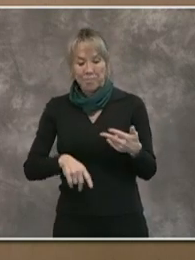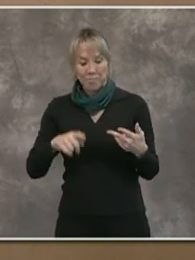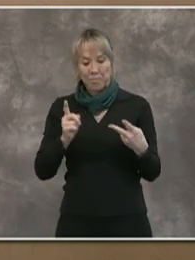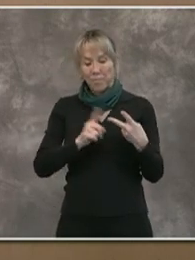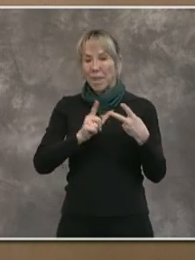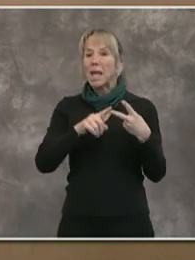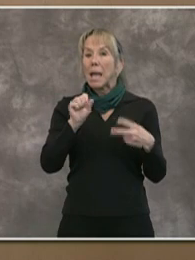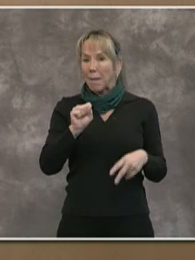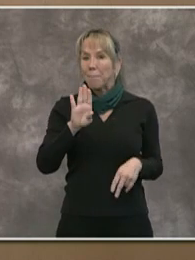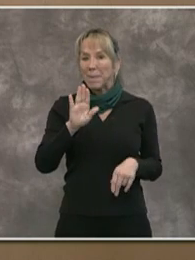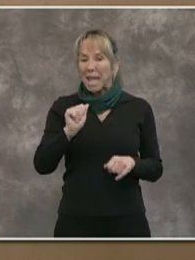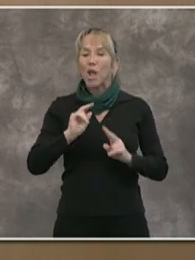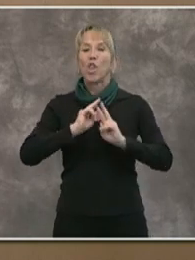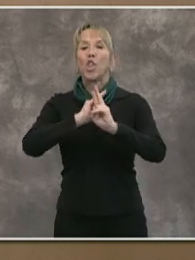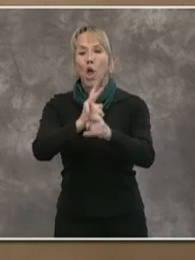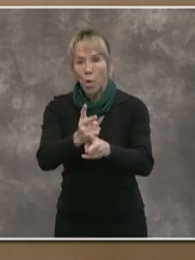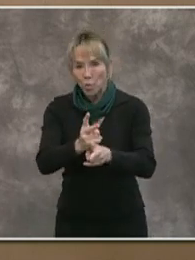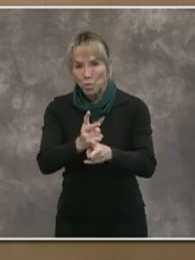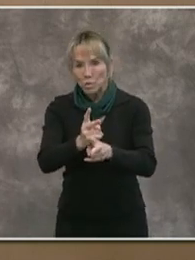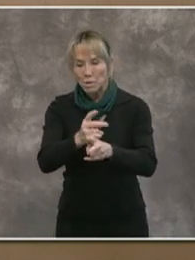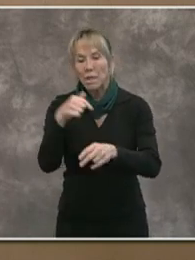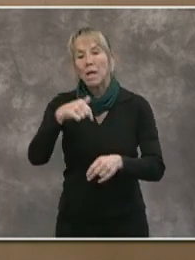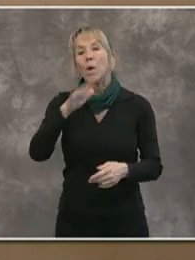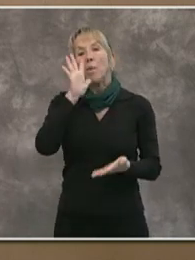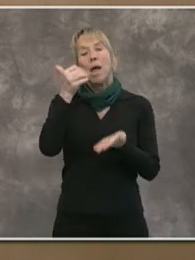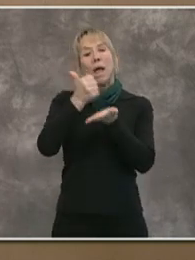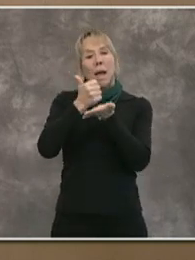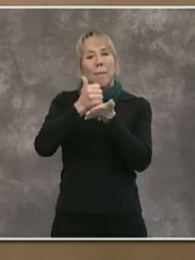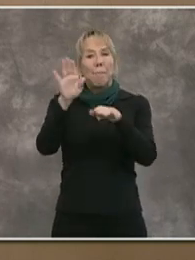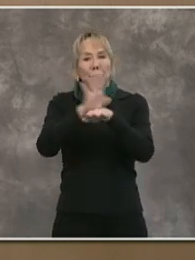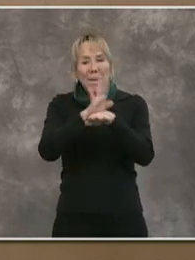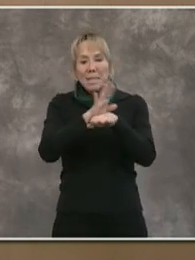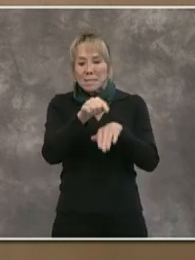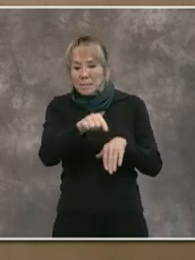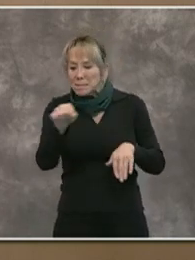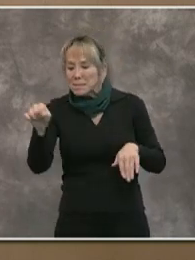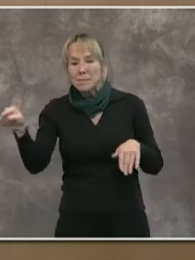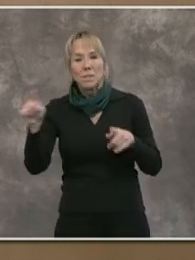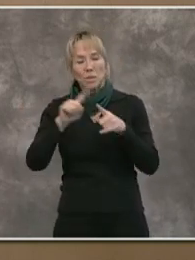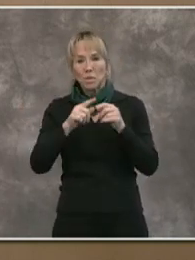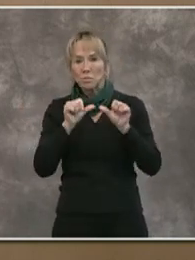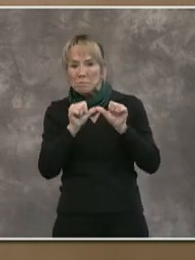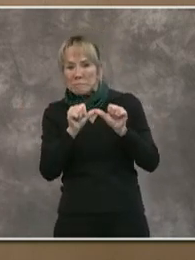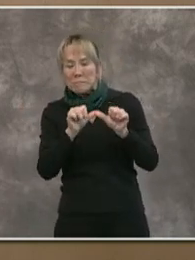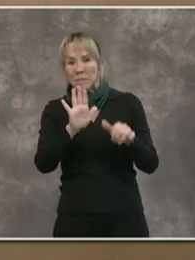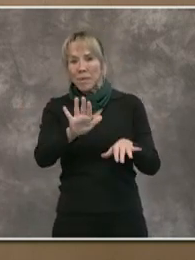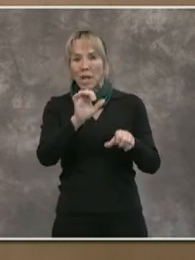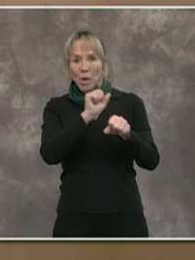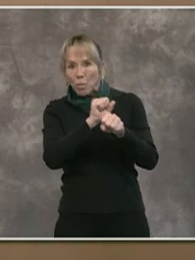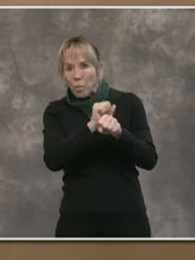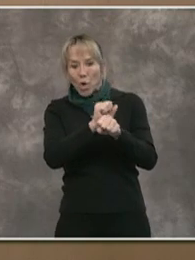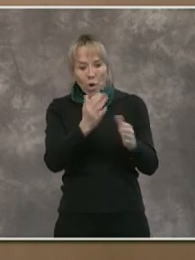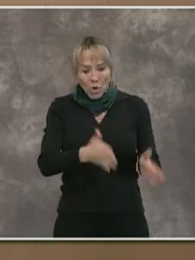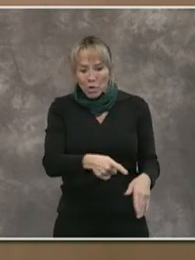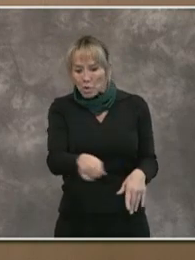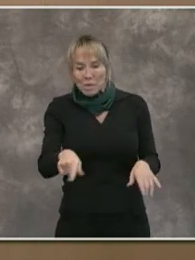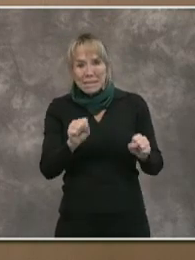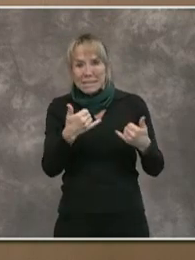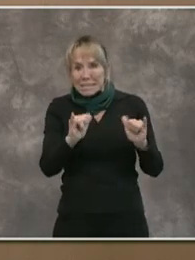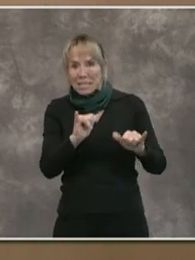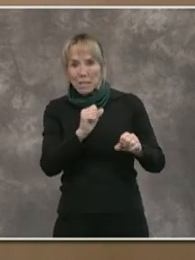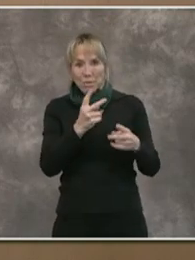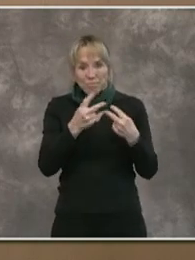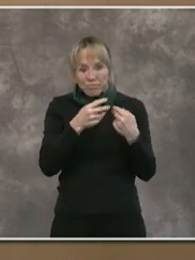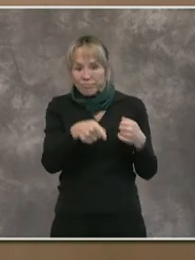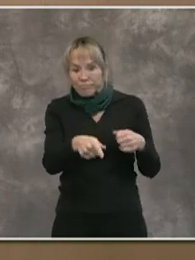is an SBA loan that helps businesses keep their workforce employed during the